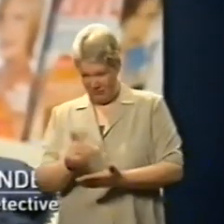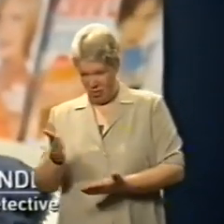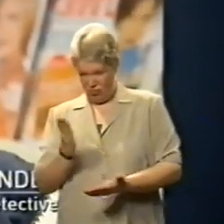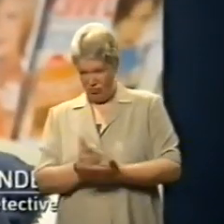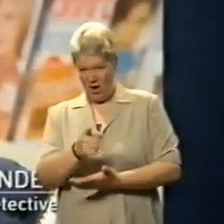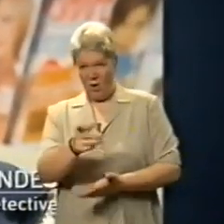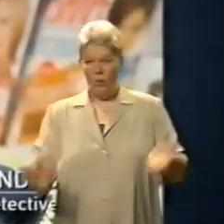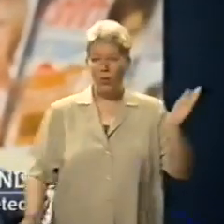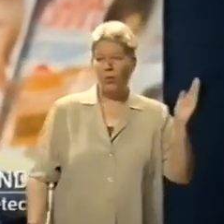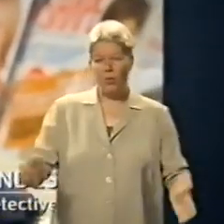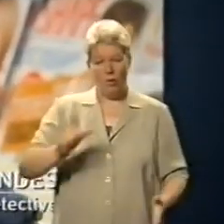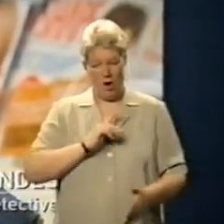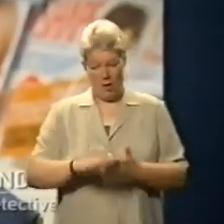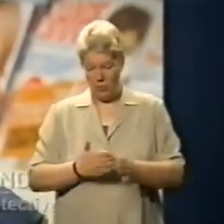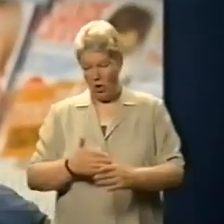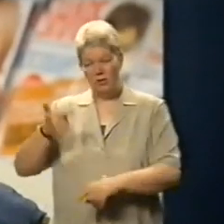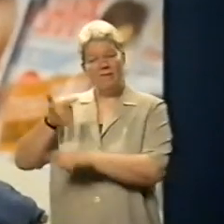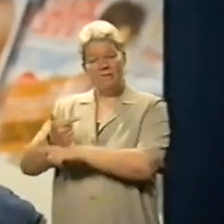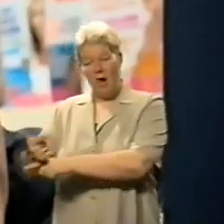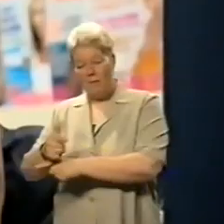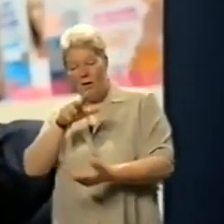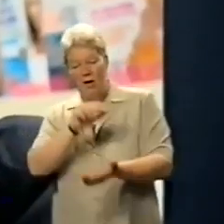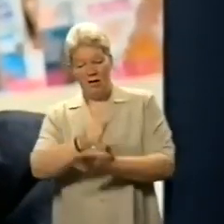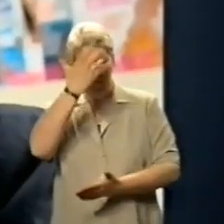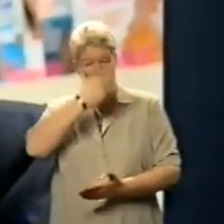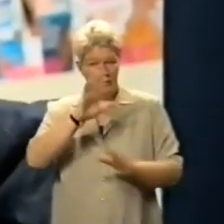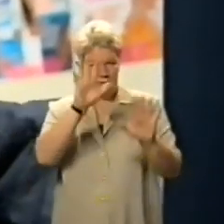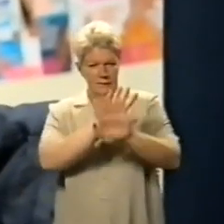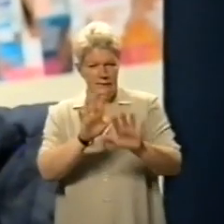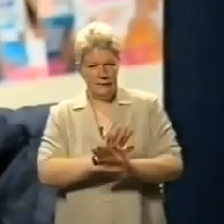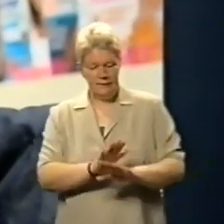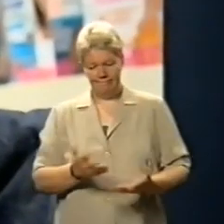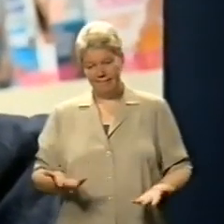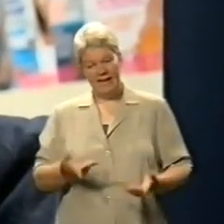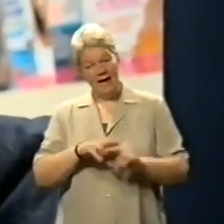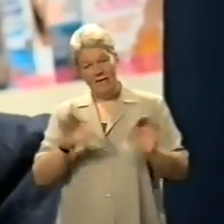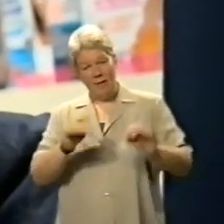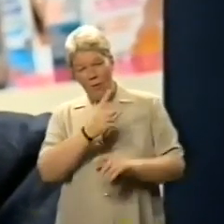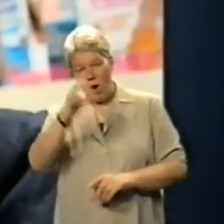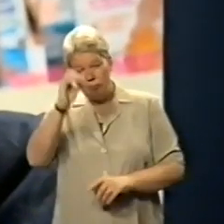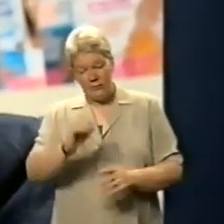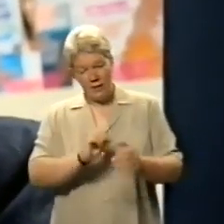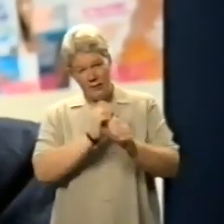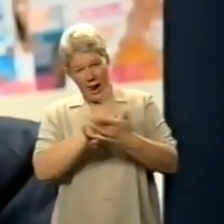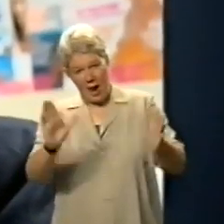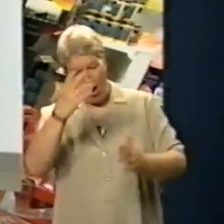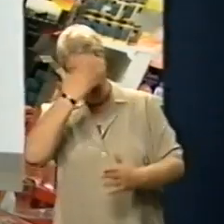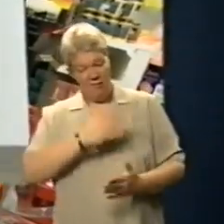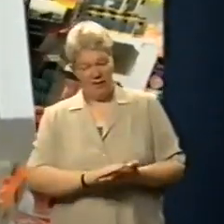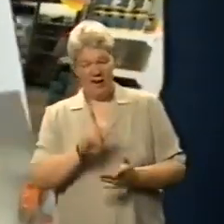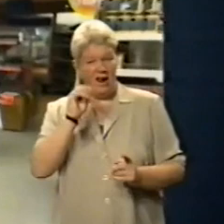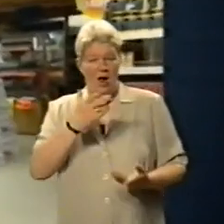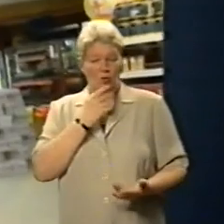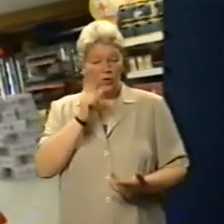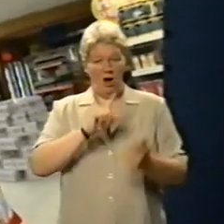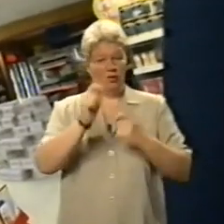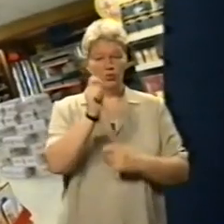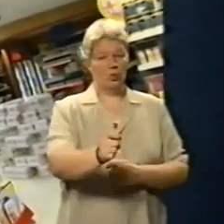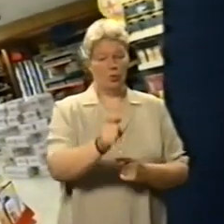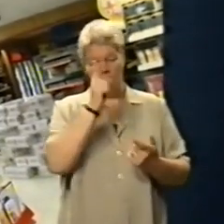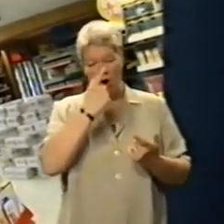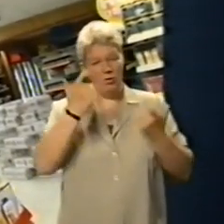because the film isn't 100% clear. Unless it's 100% clear, then it's useless. To the rescue